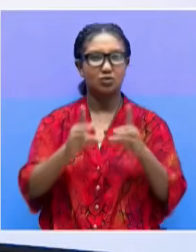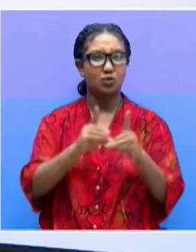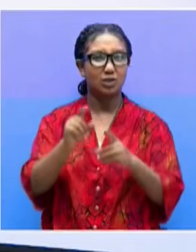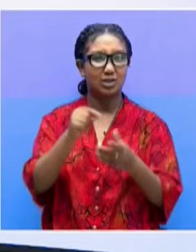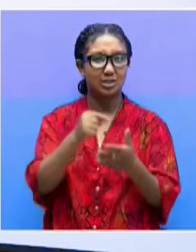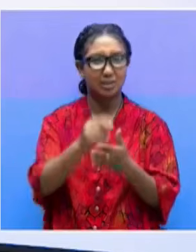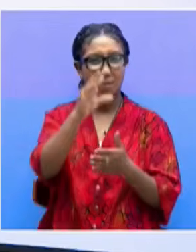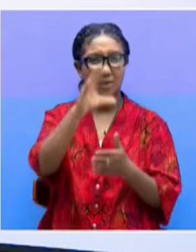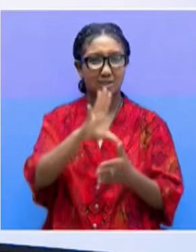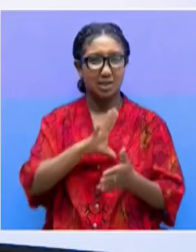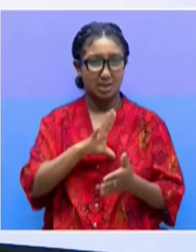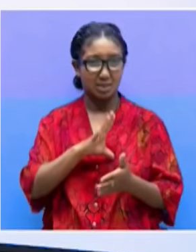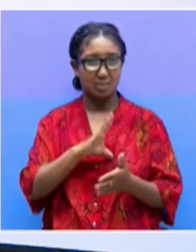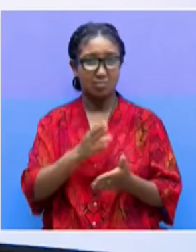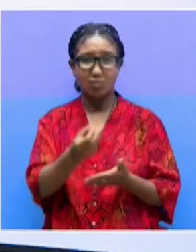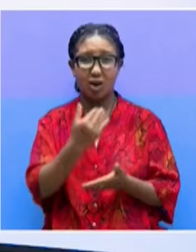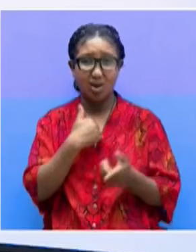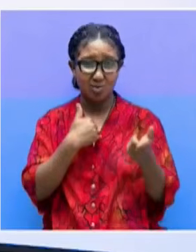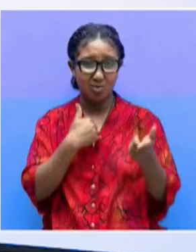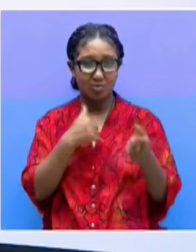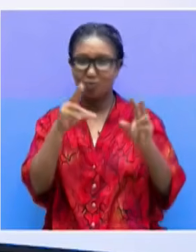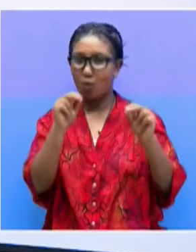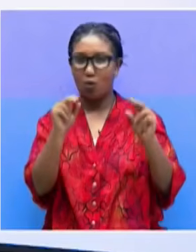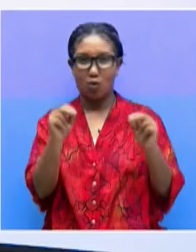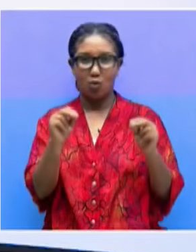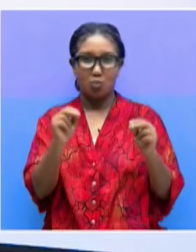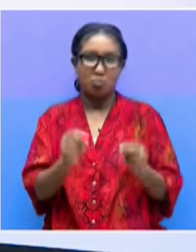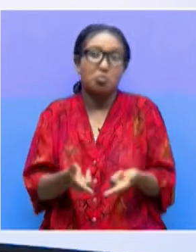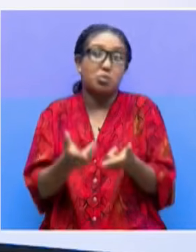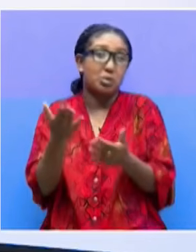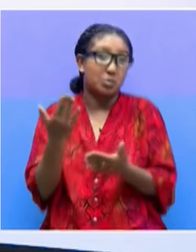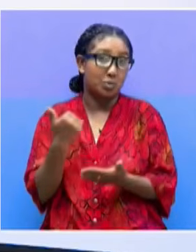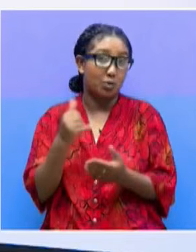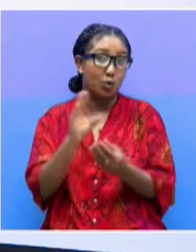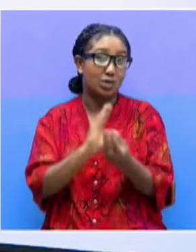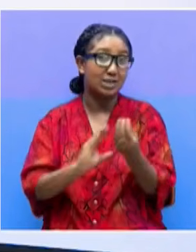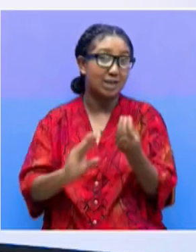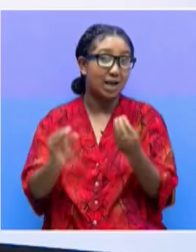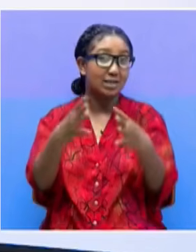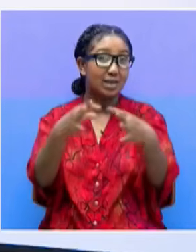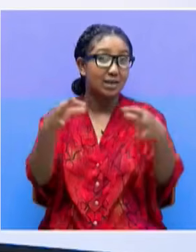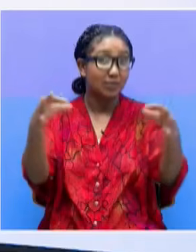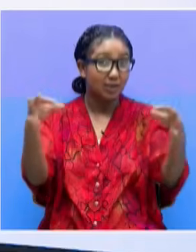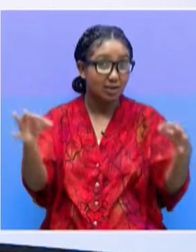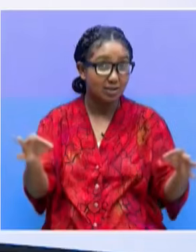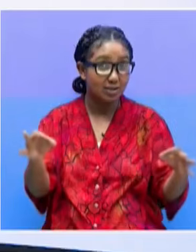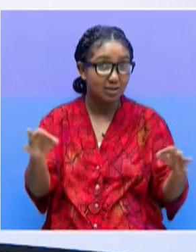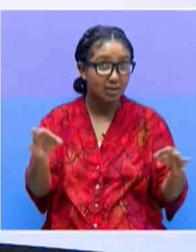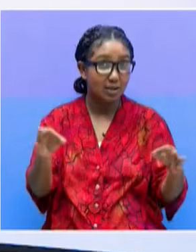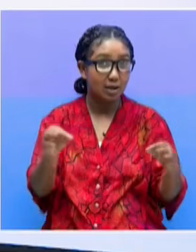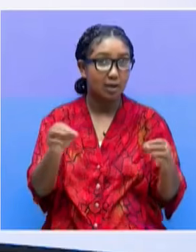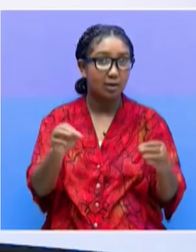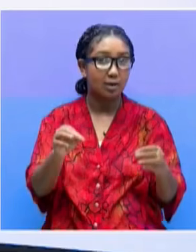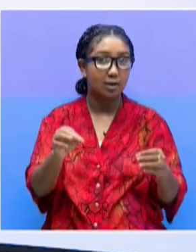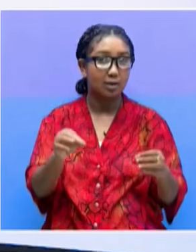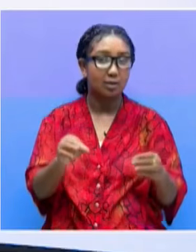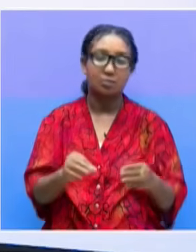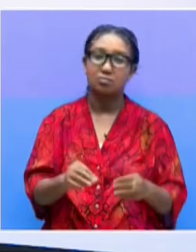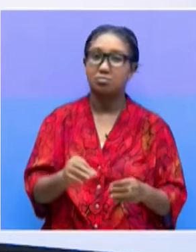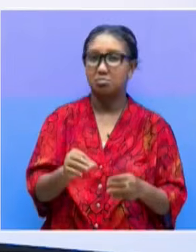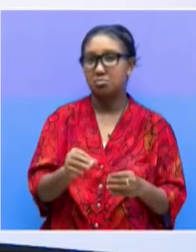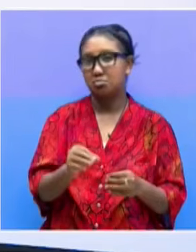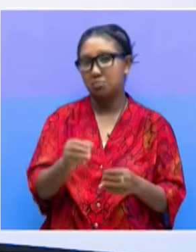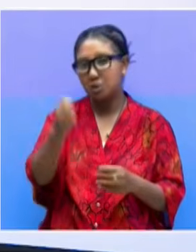this person had much money? No. No. By the way, conditional sentence, since we are talking about a past, we are telling